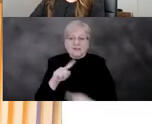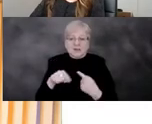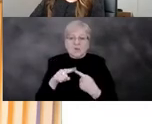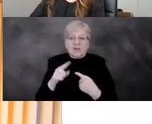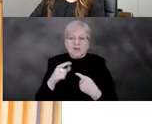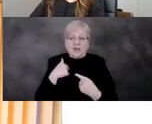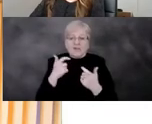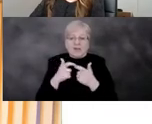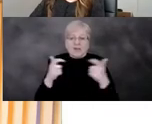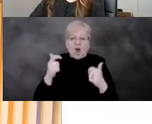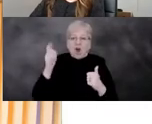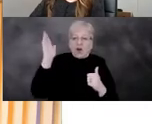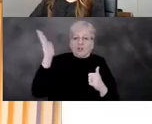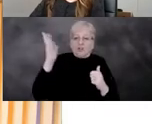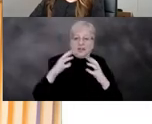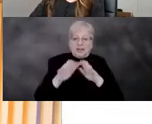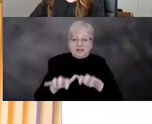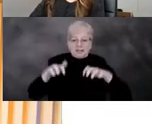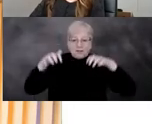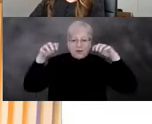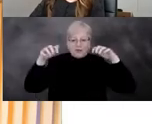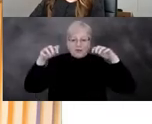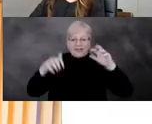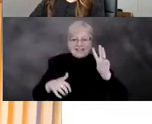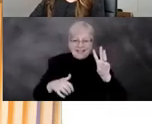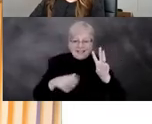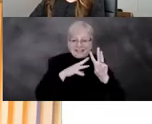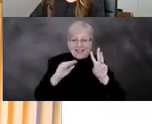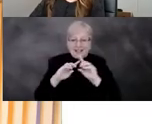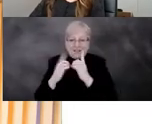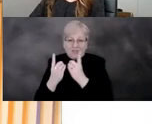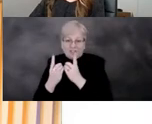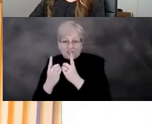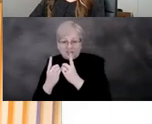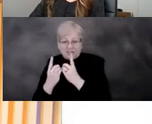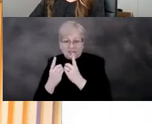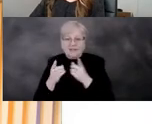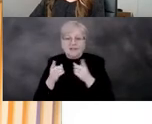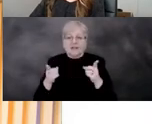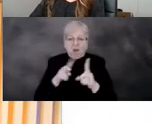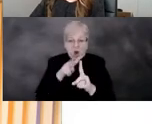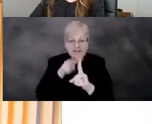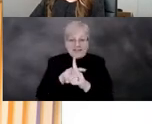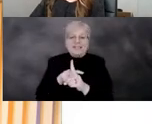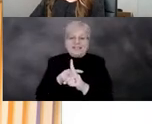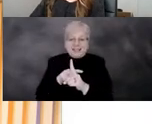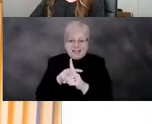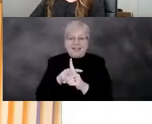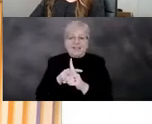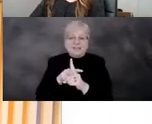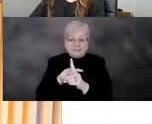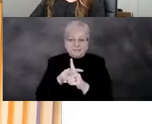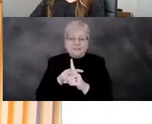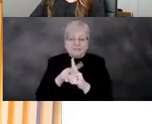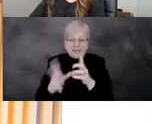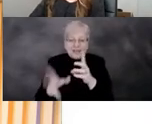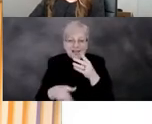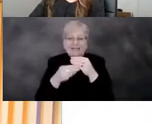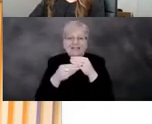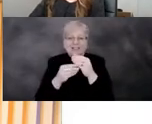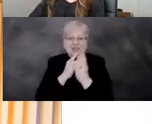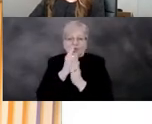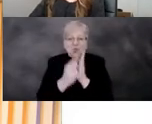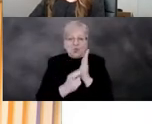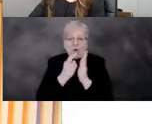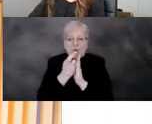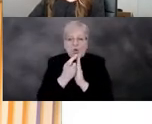SIGs and our divisions are, uh, designating a, an additional role that of course you